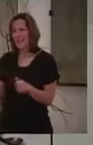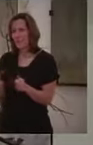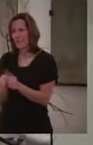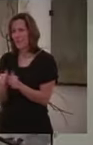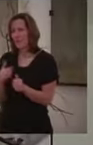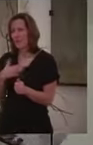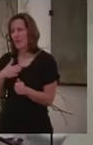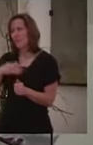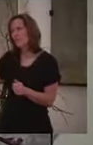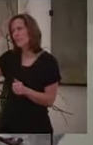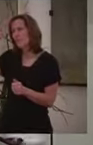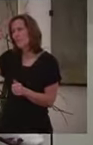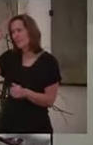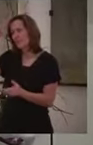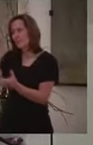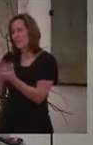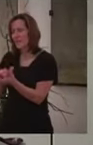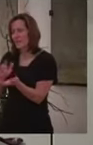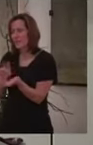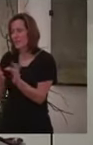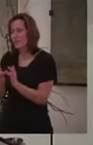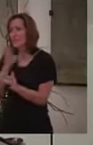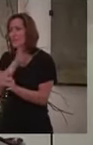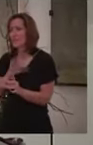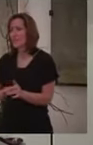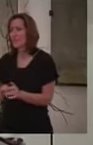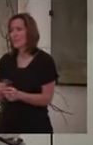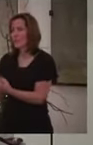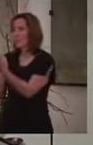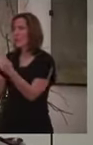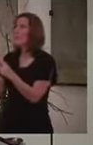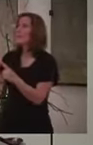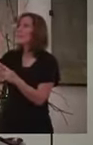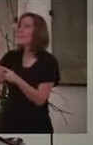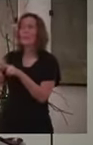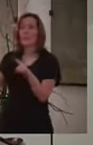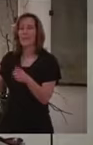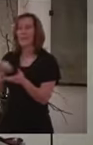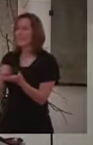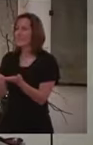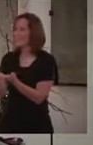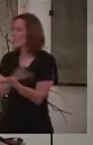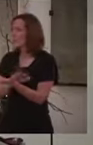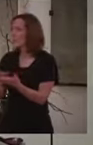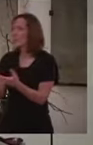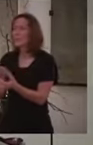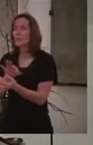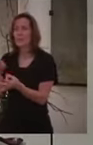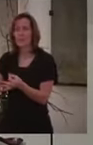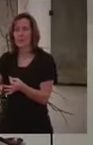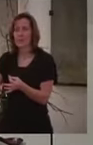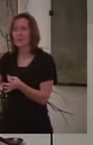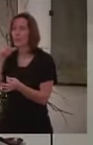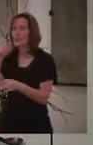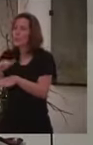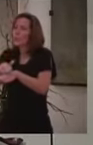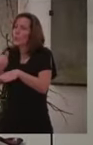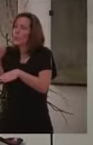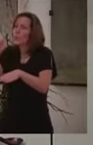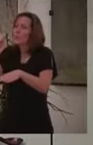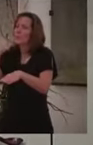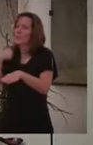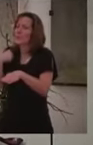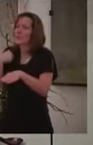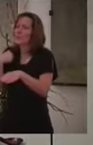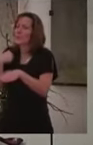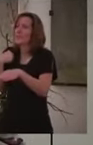reason or understanding believe in Jesus Christ my Lord or come to him. Rather, it is the Holy Spirit who calls me